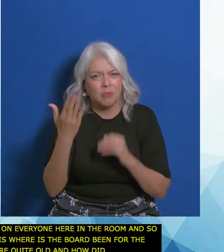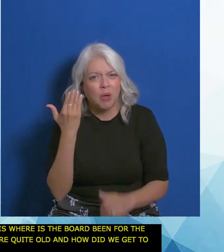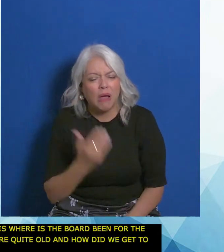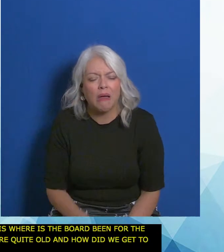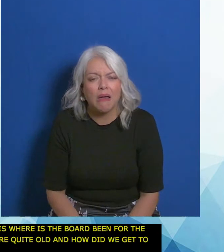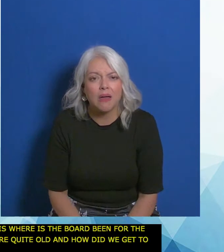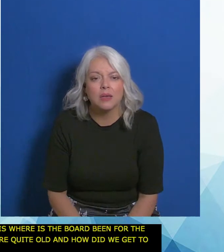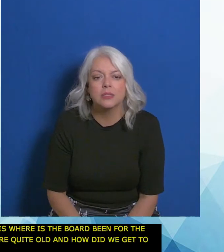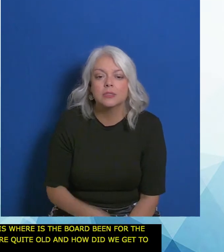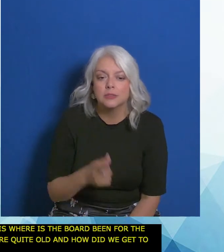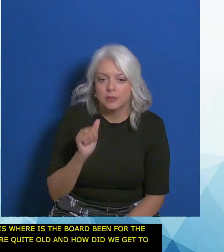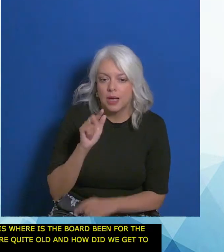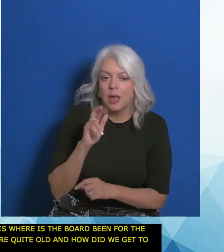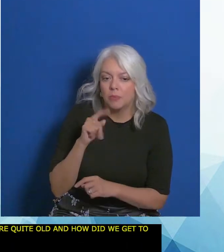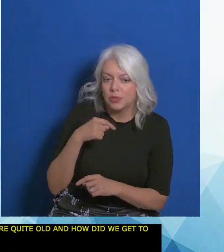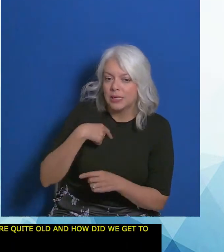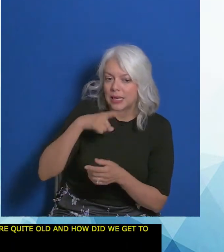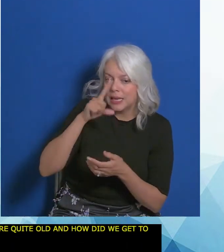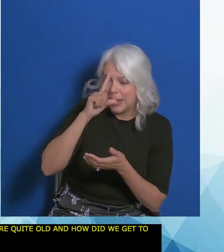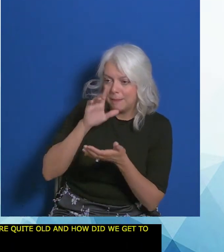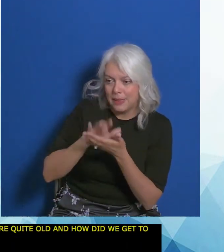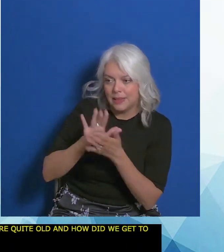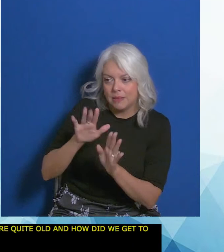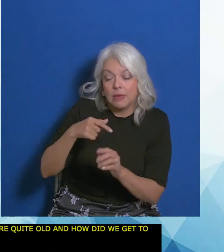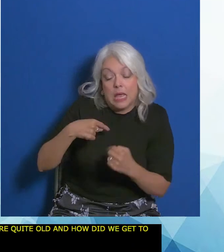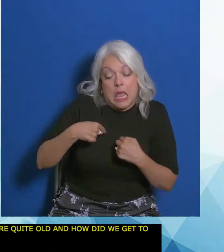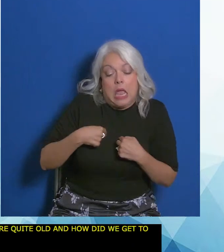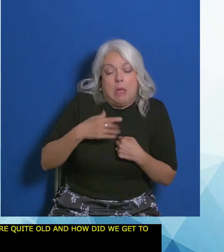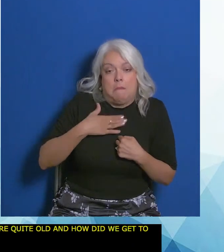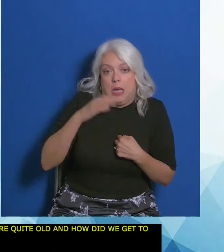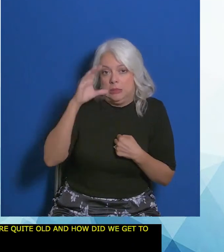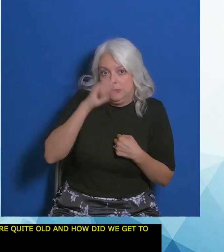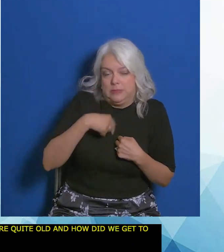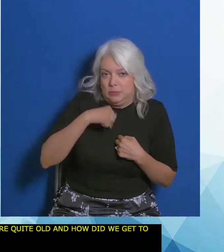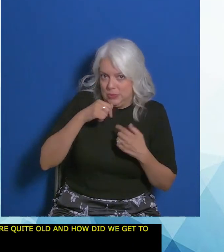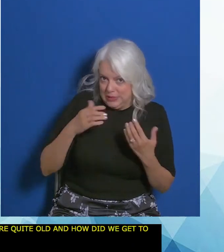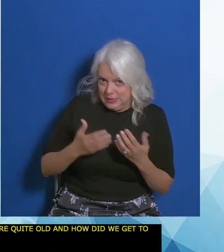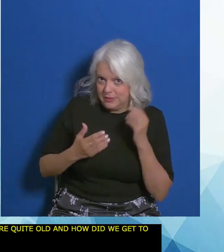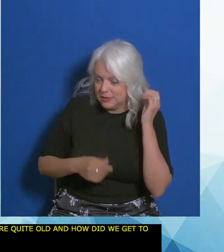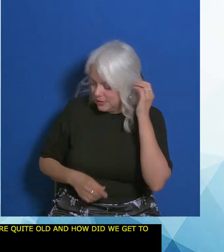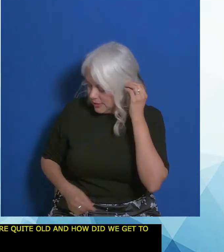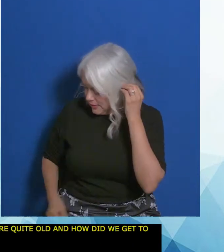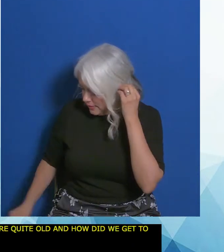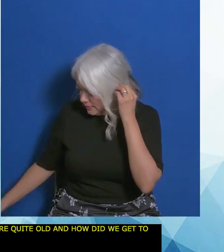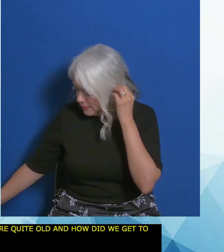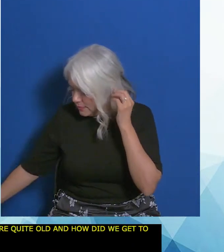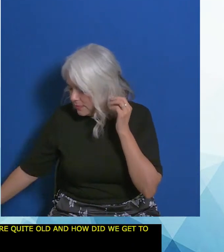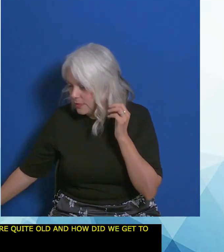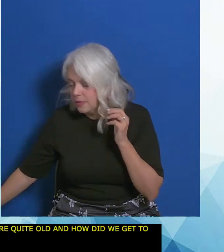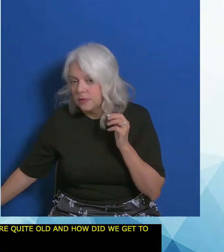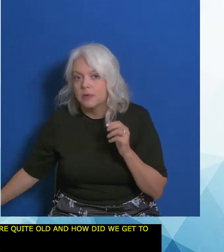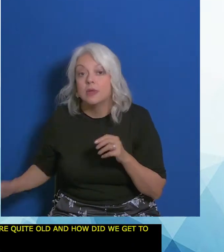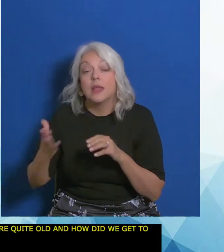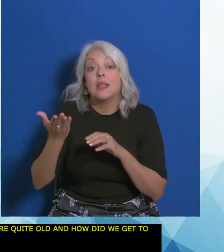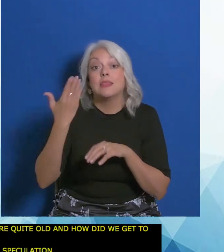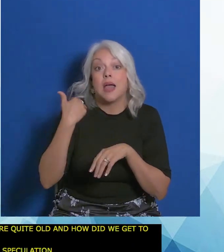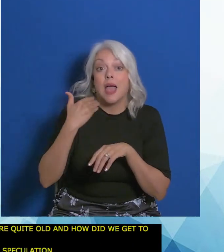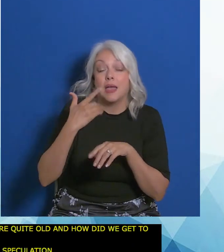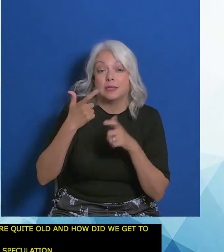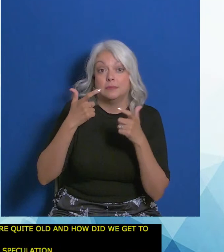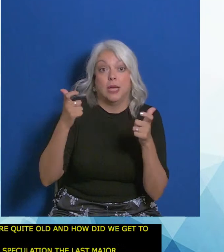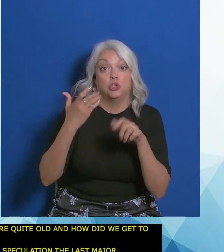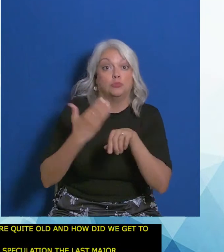I believe, and granted I wasn't here, so it's pure speculation at this point, the last major build happened in the